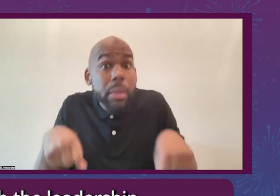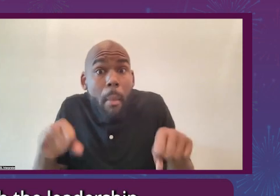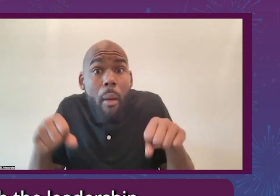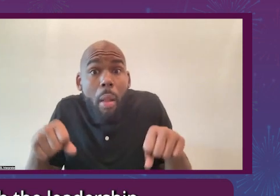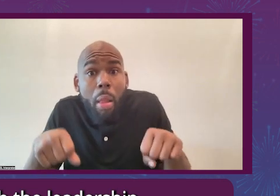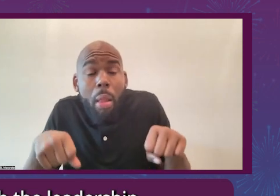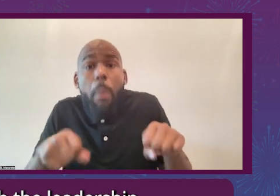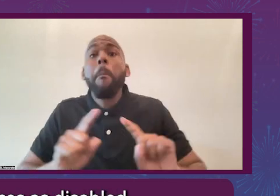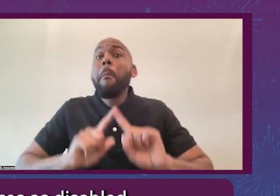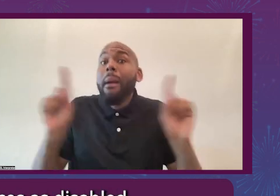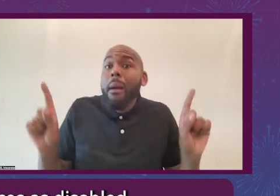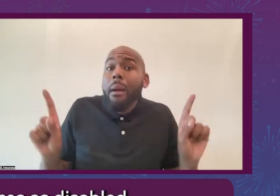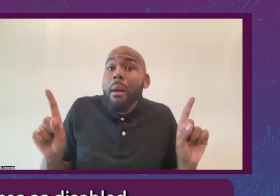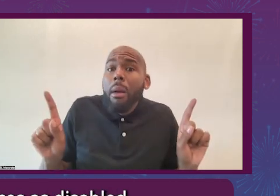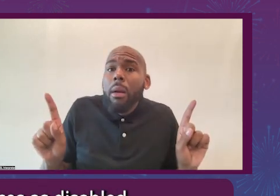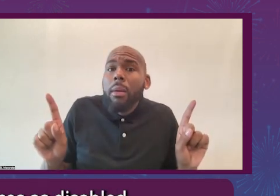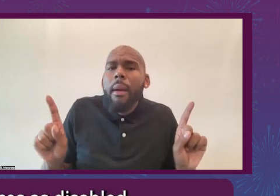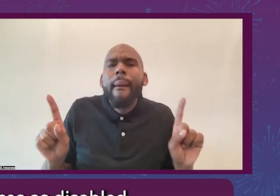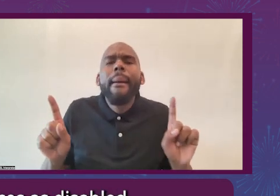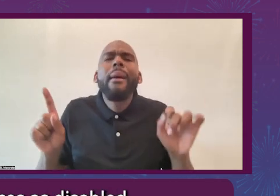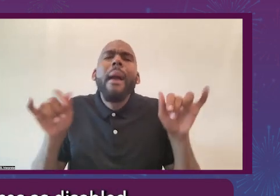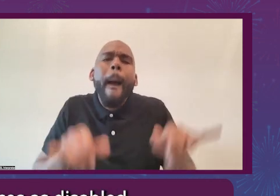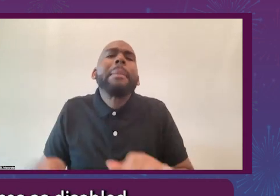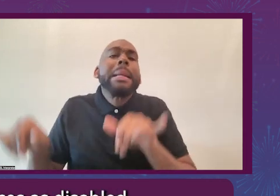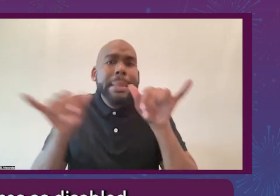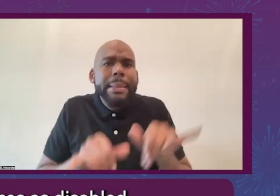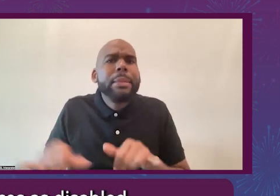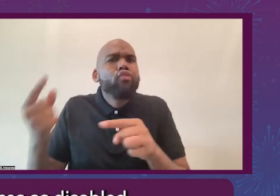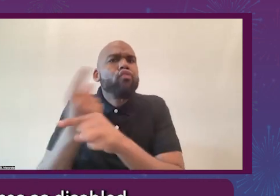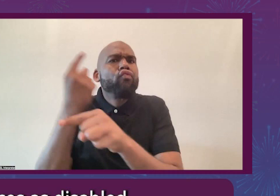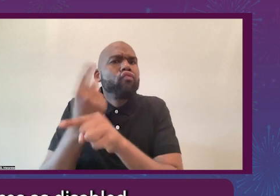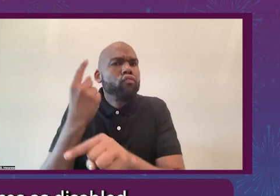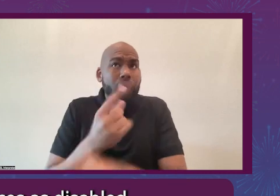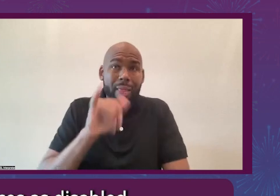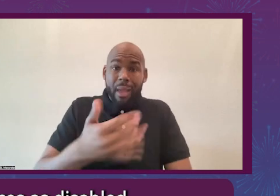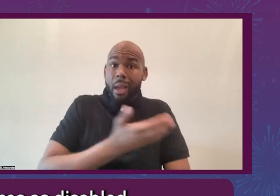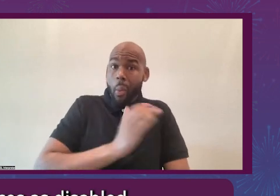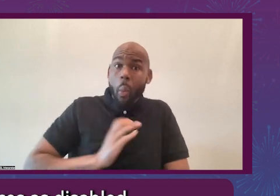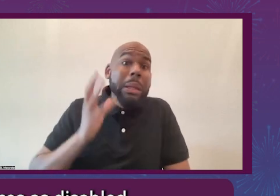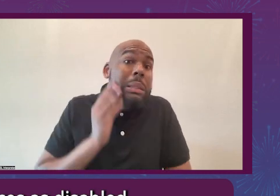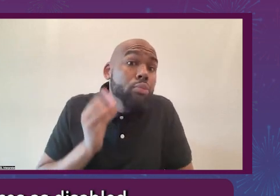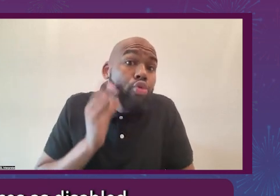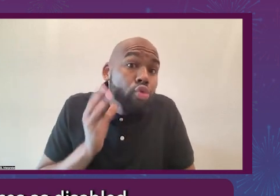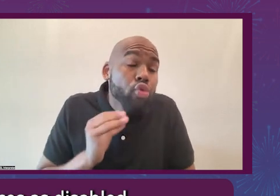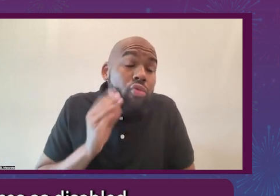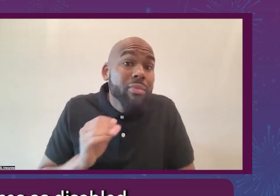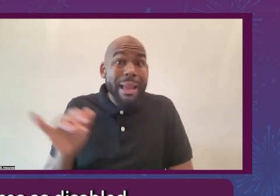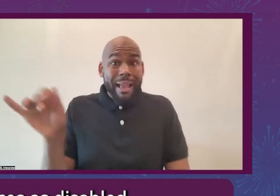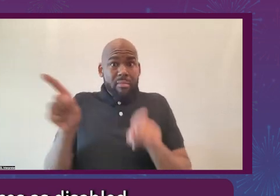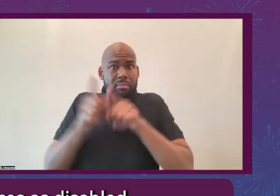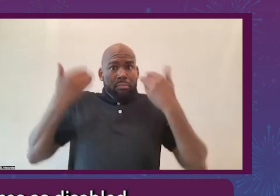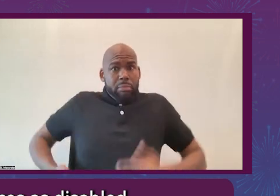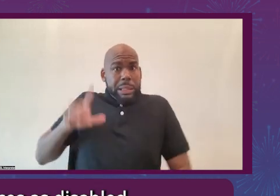possible, but common, that our experiences